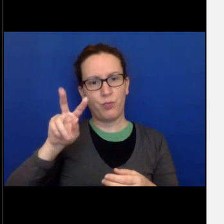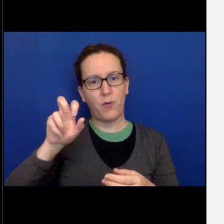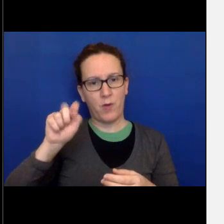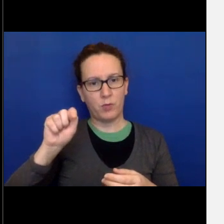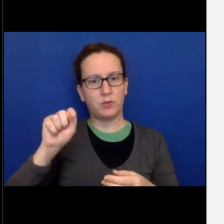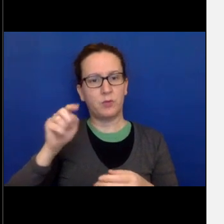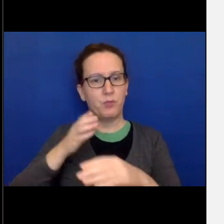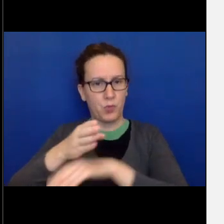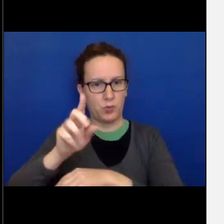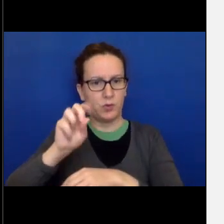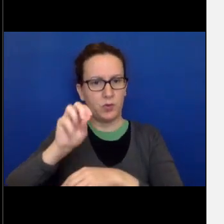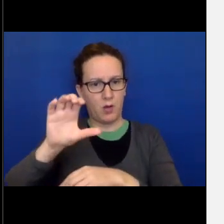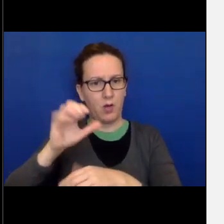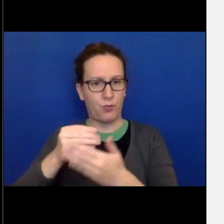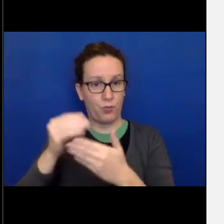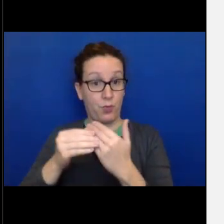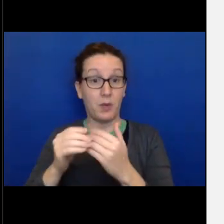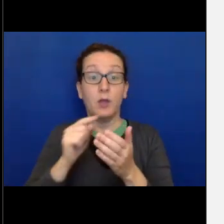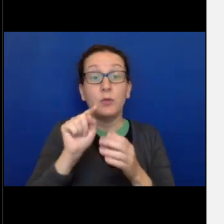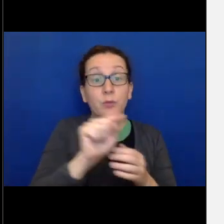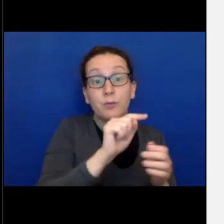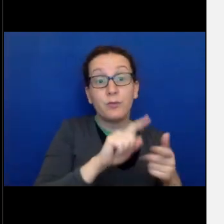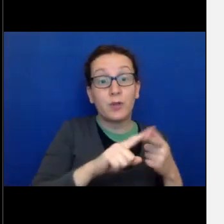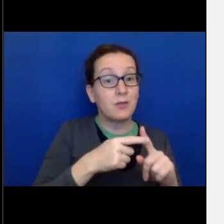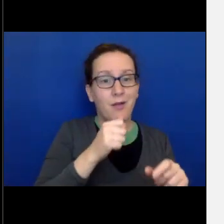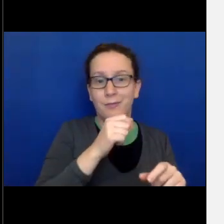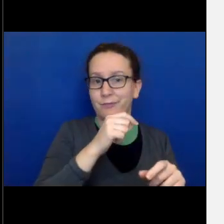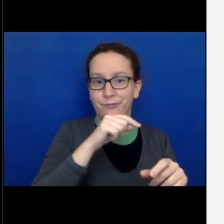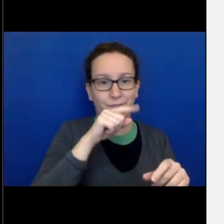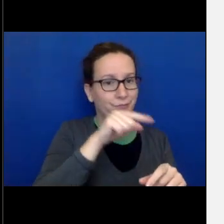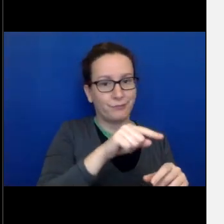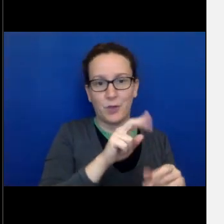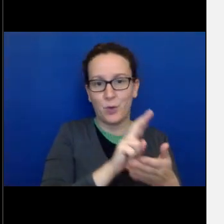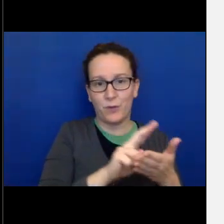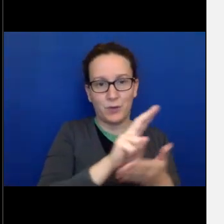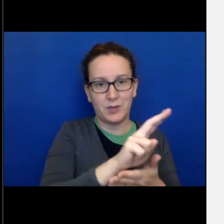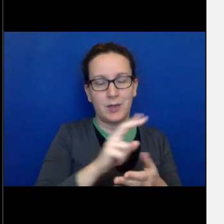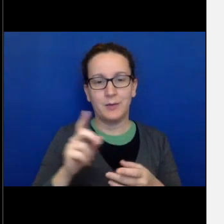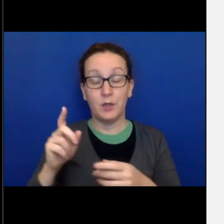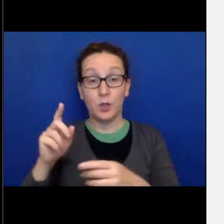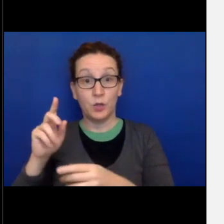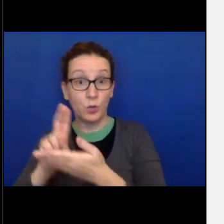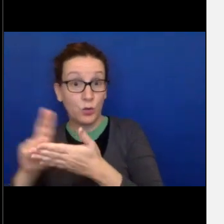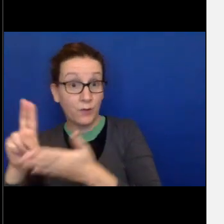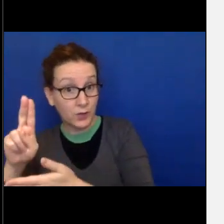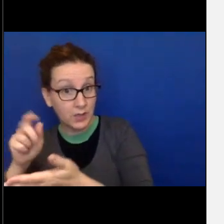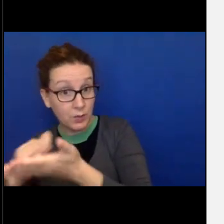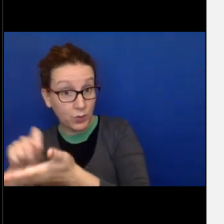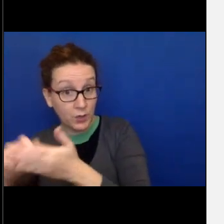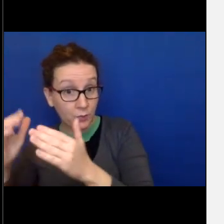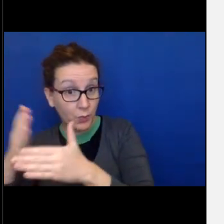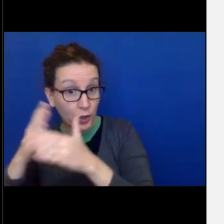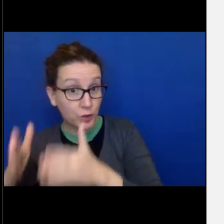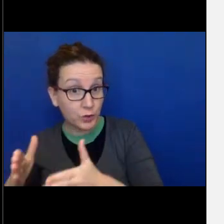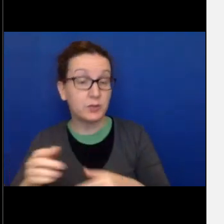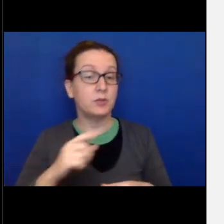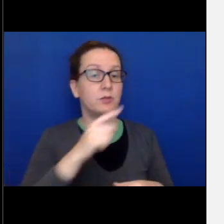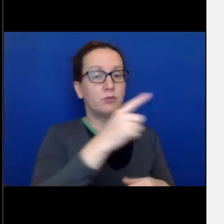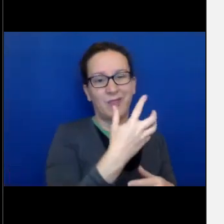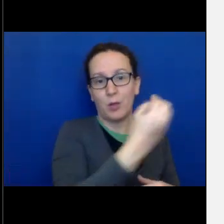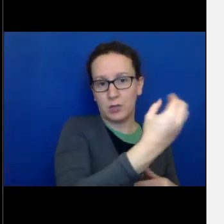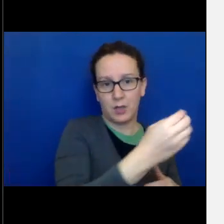as I have some friends who are not at the university who I write with. And I'll talk about the different ways that that can look. So if you're writing in person, it might